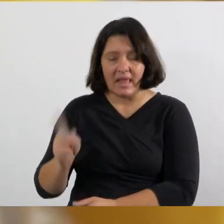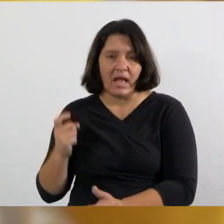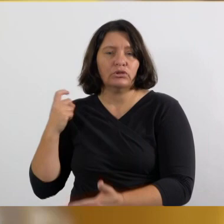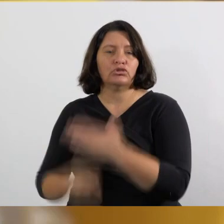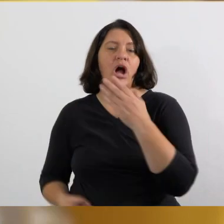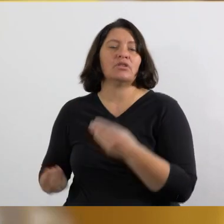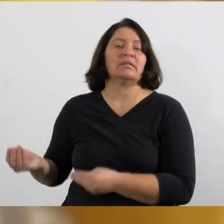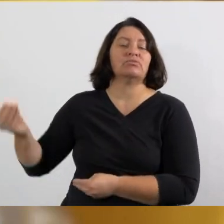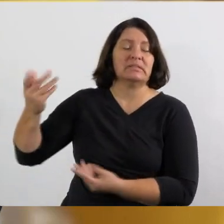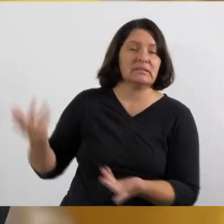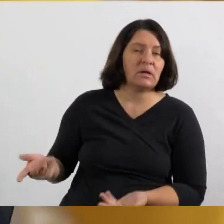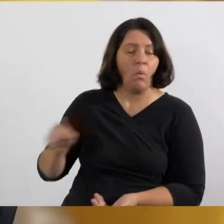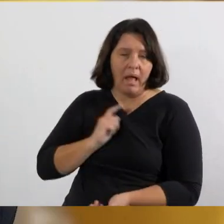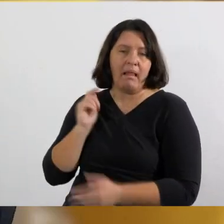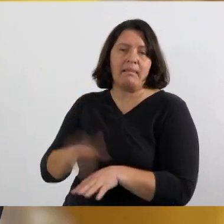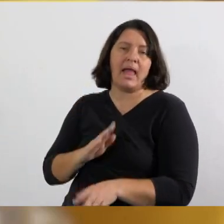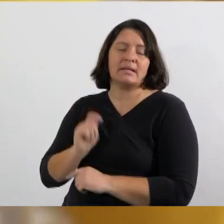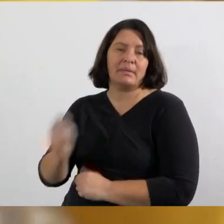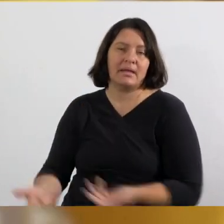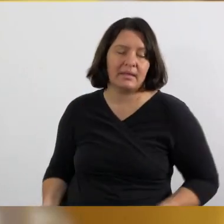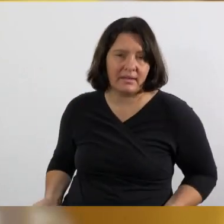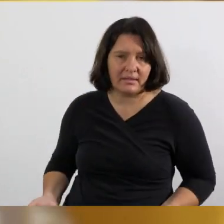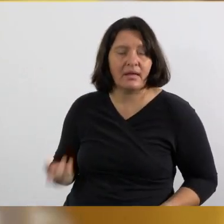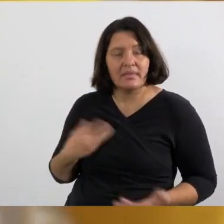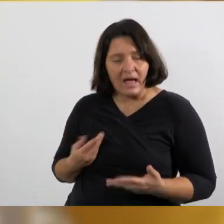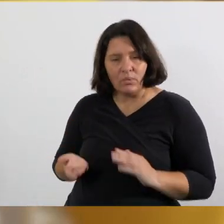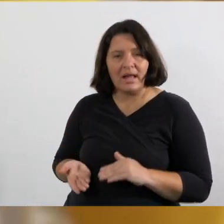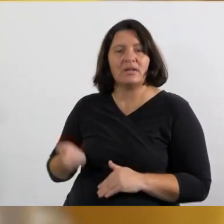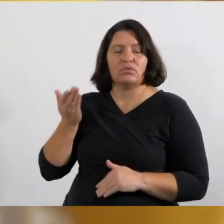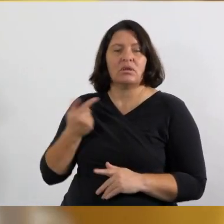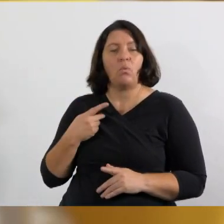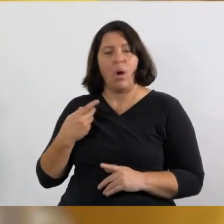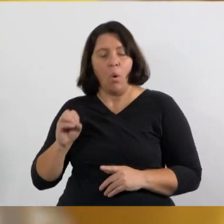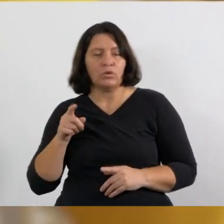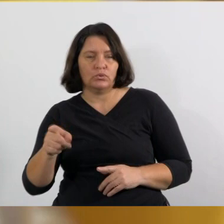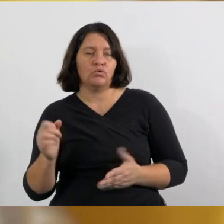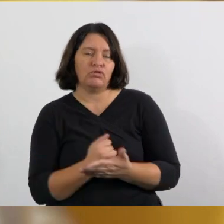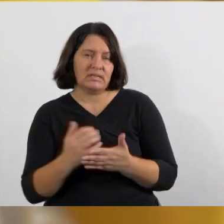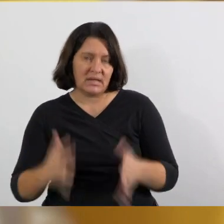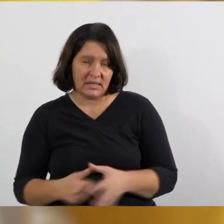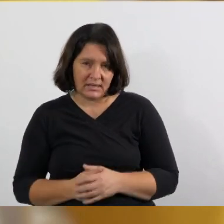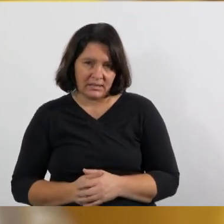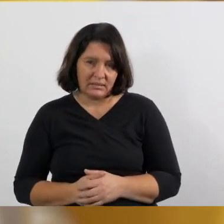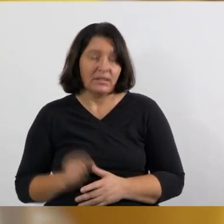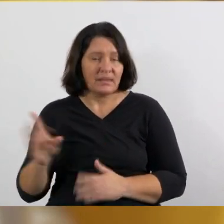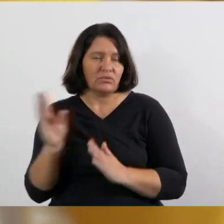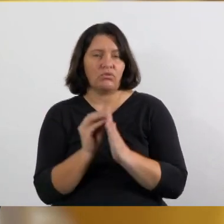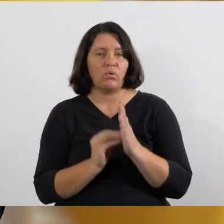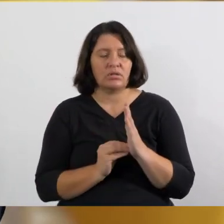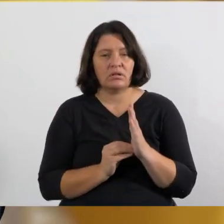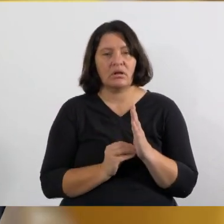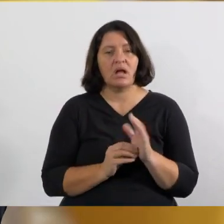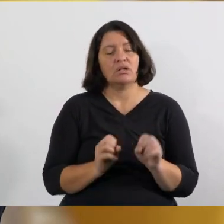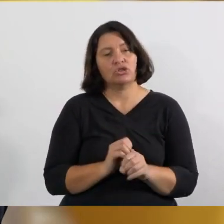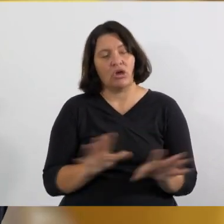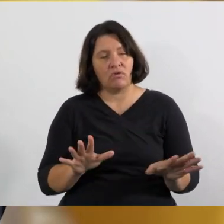they will charge us interest. That particular interest will increase what we owe to the creditors. And that is recorded